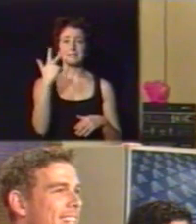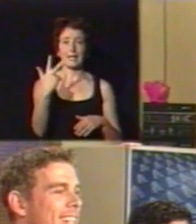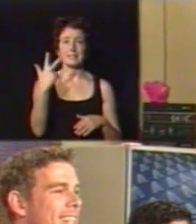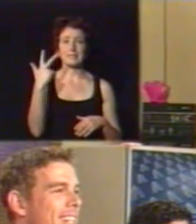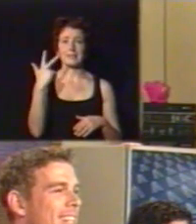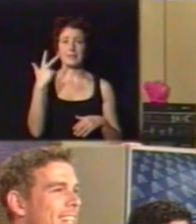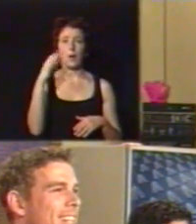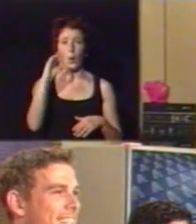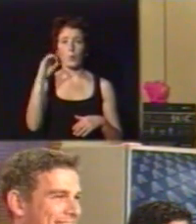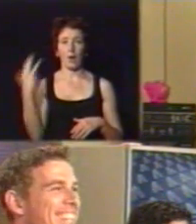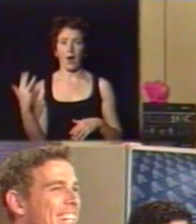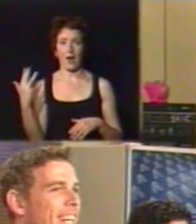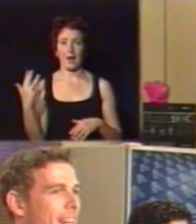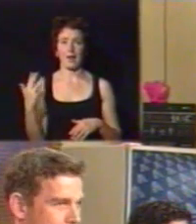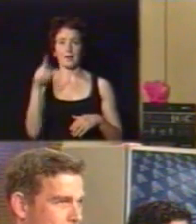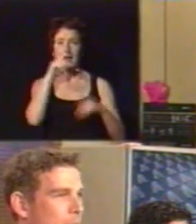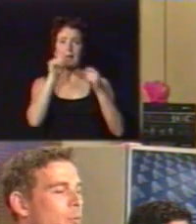quickly email